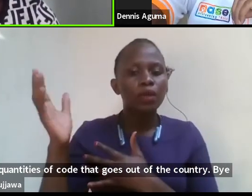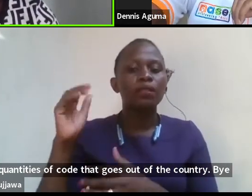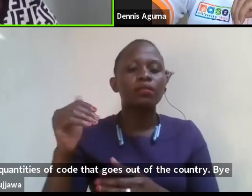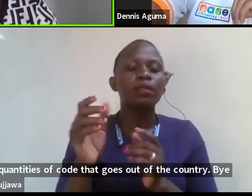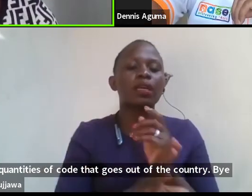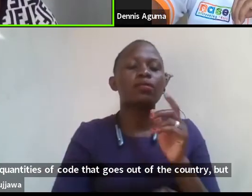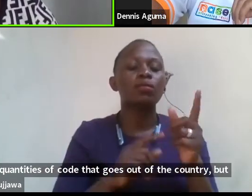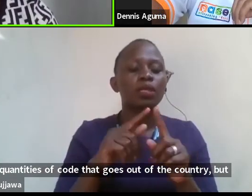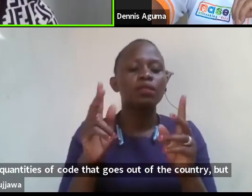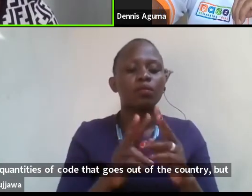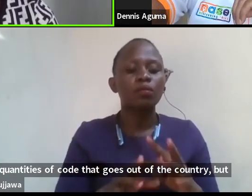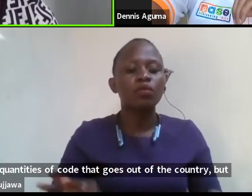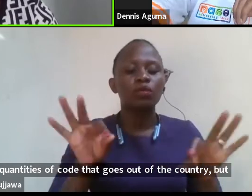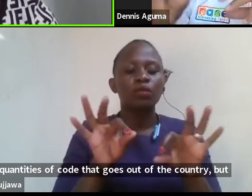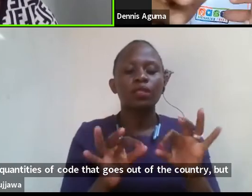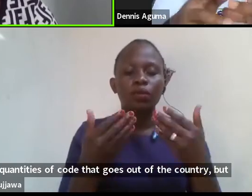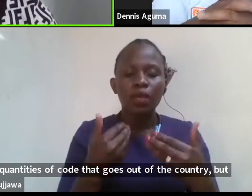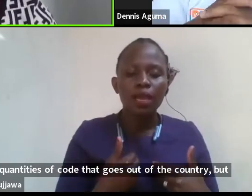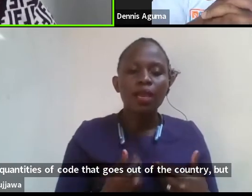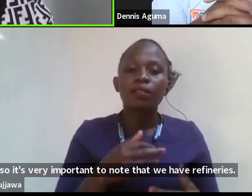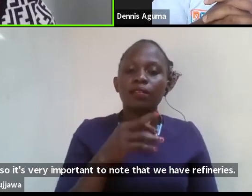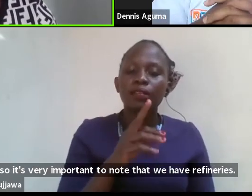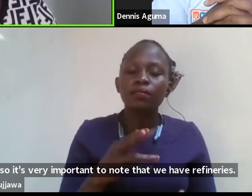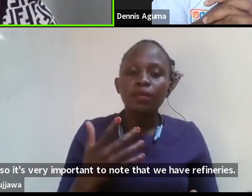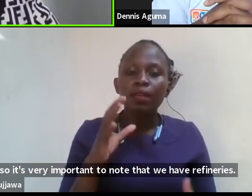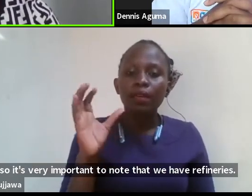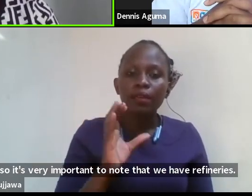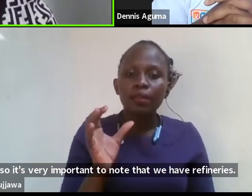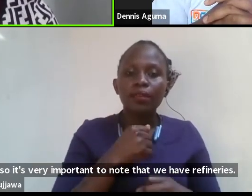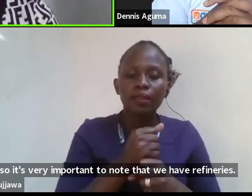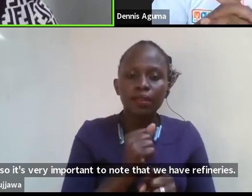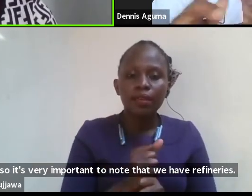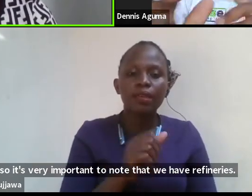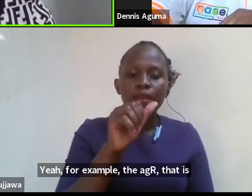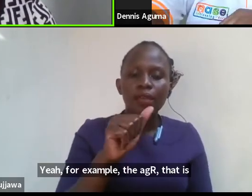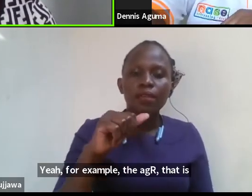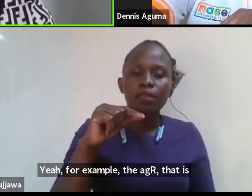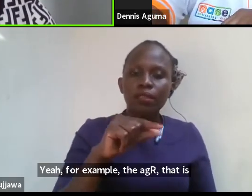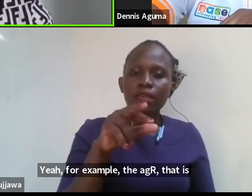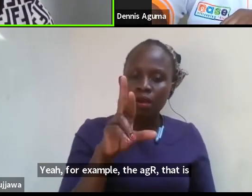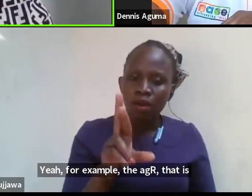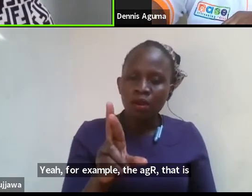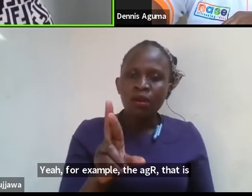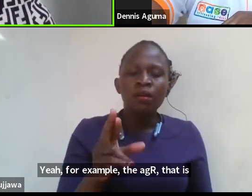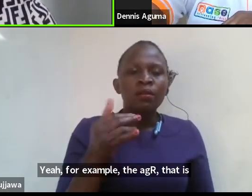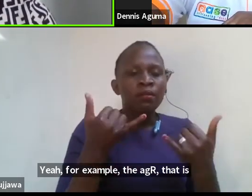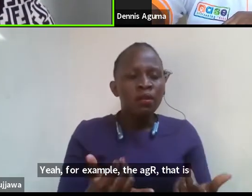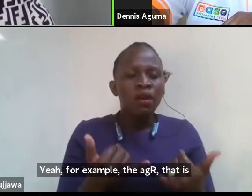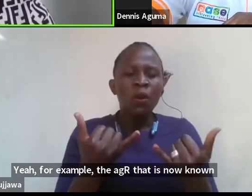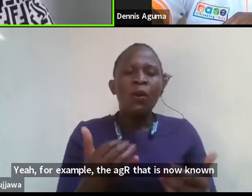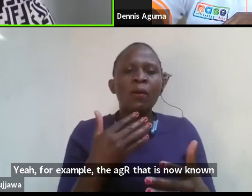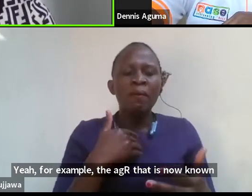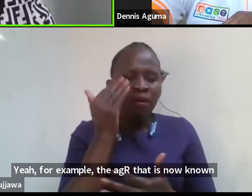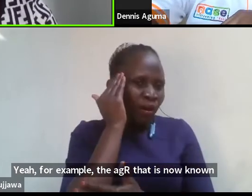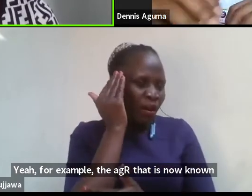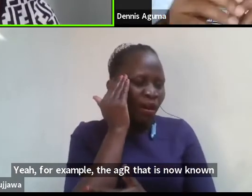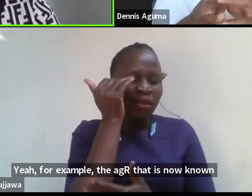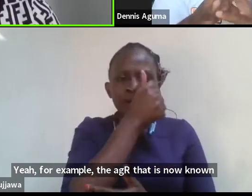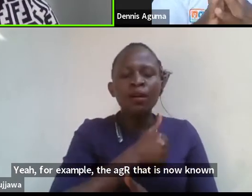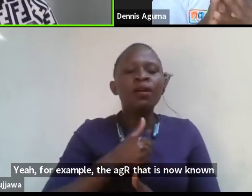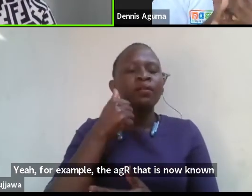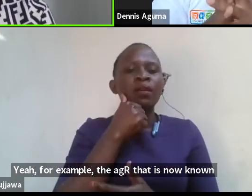to note that we have refineries. Yeah, for example, the AJR that is now known on the African